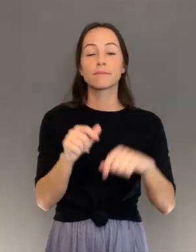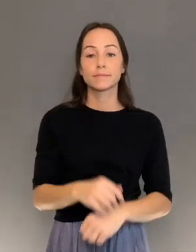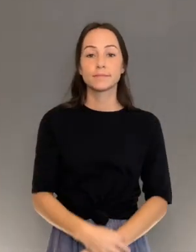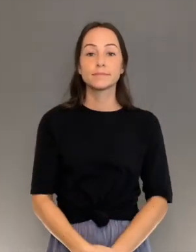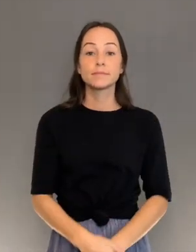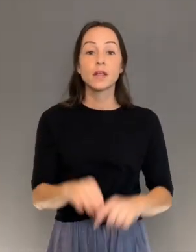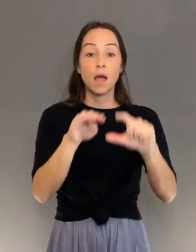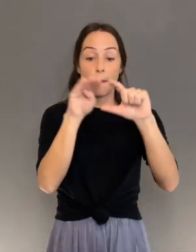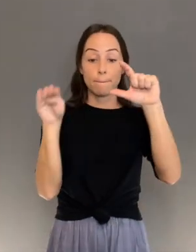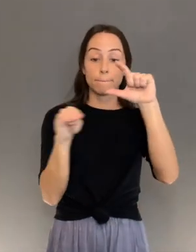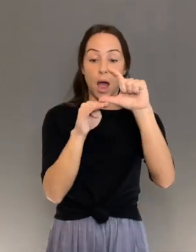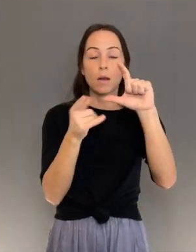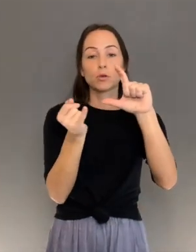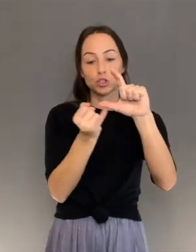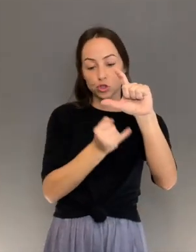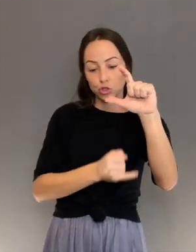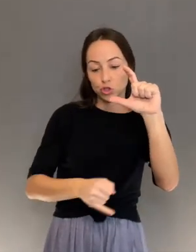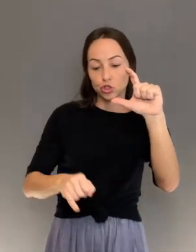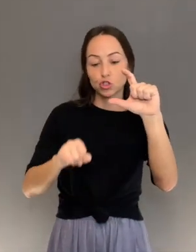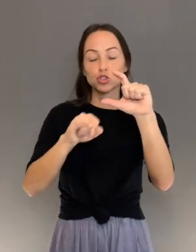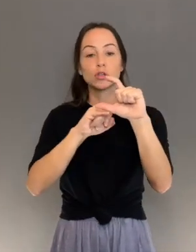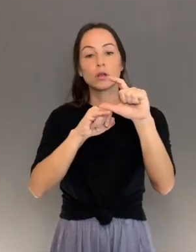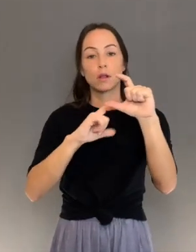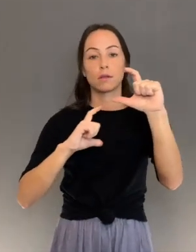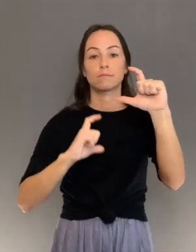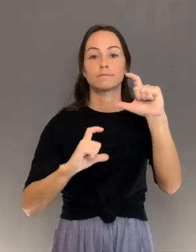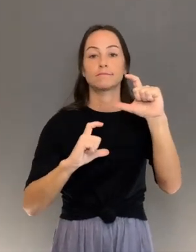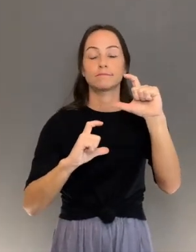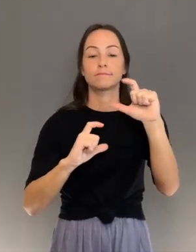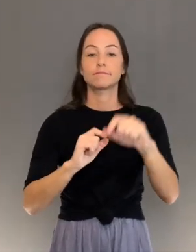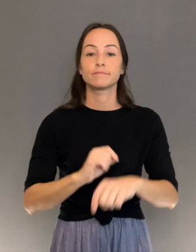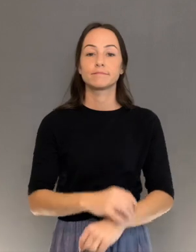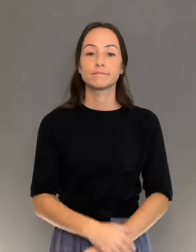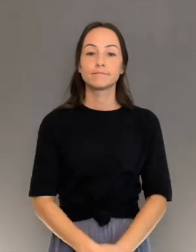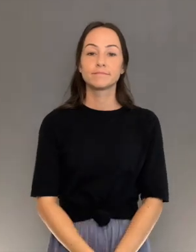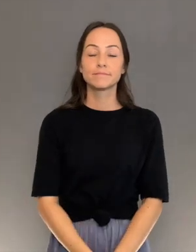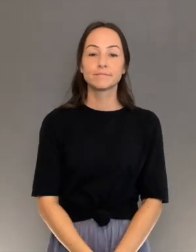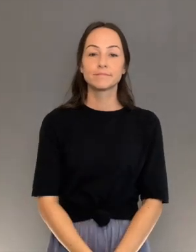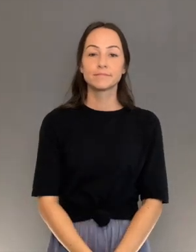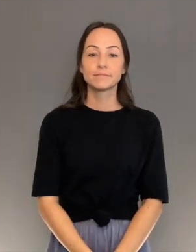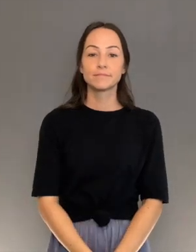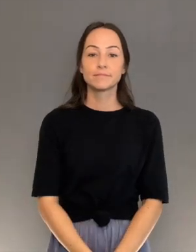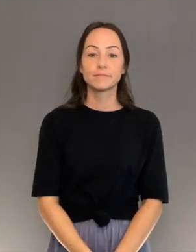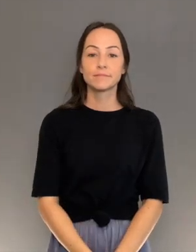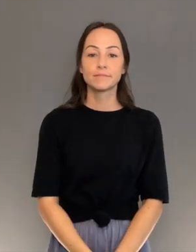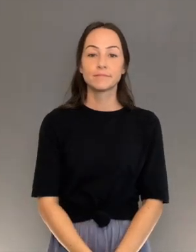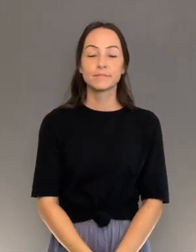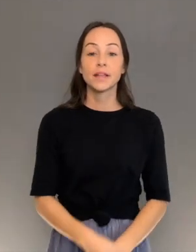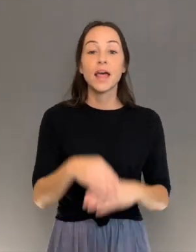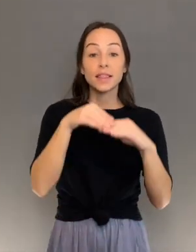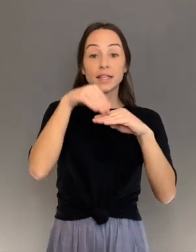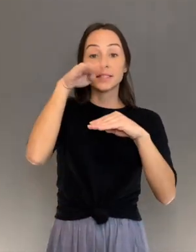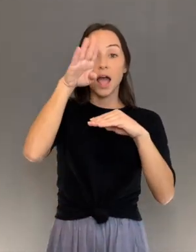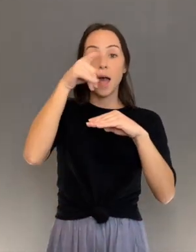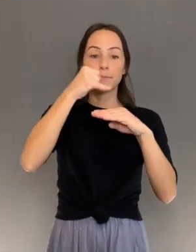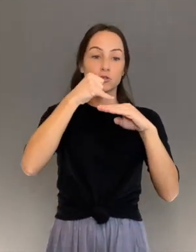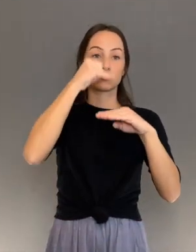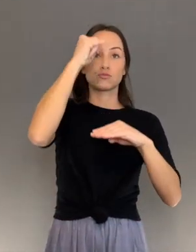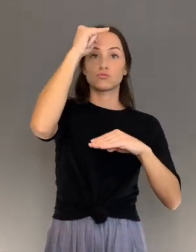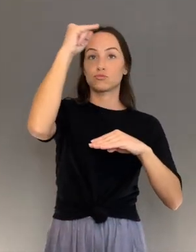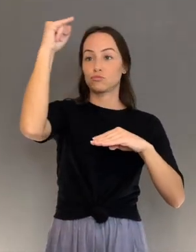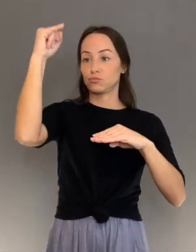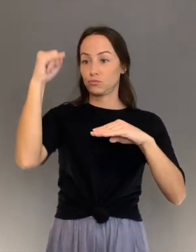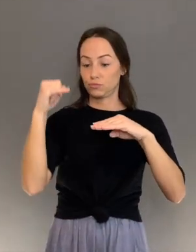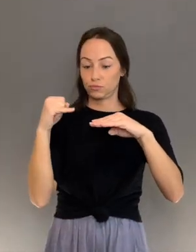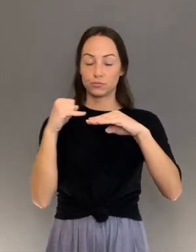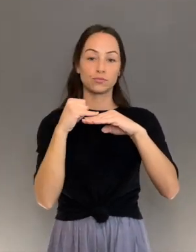Draw lightly a large circle in the bottom half of the paper directly below the oval. Draw a large rectangle in the middle